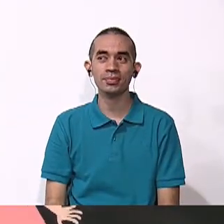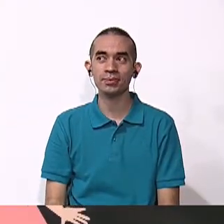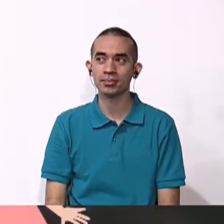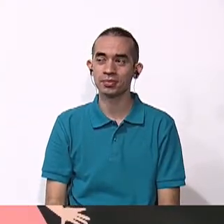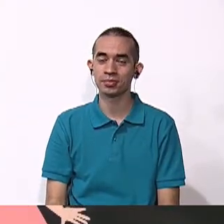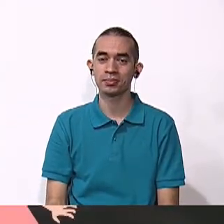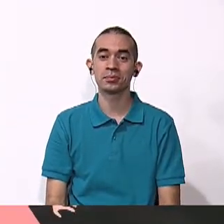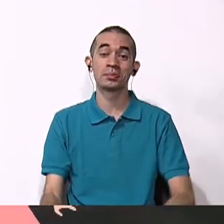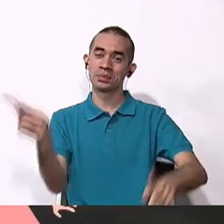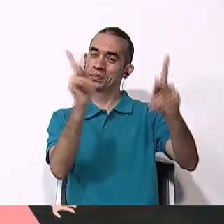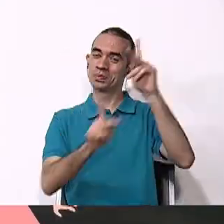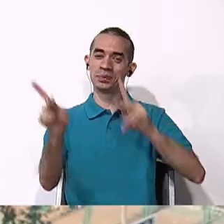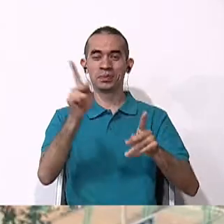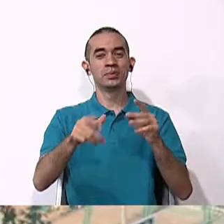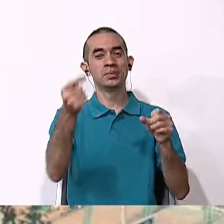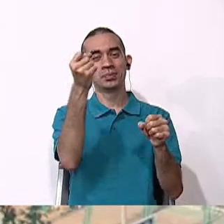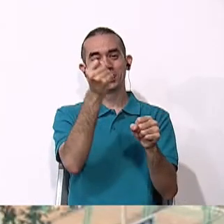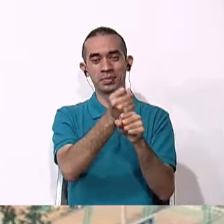at school.